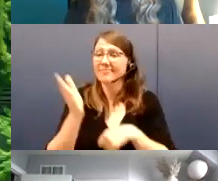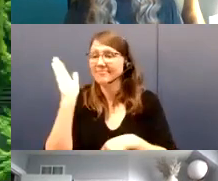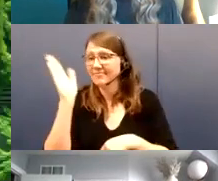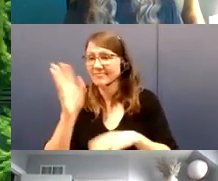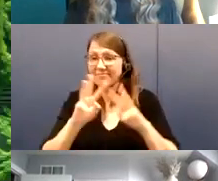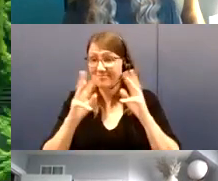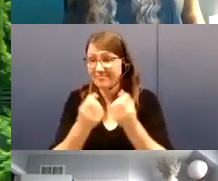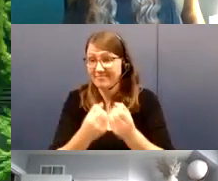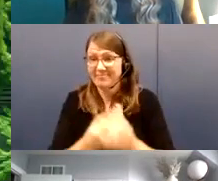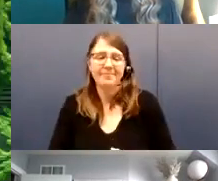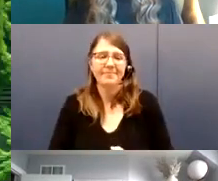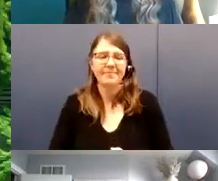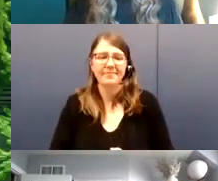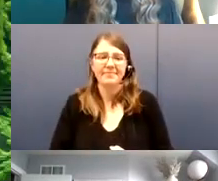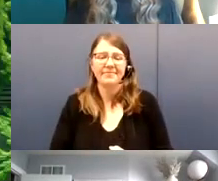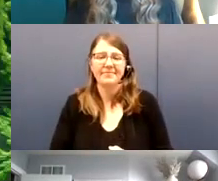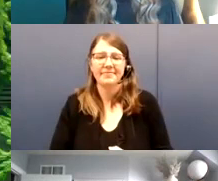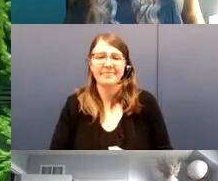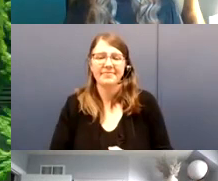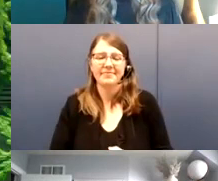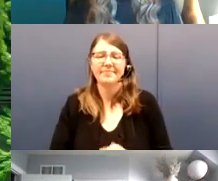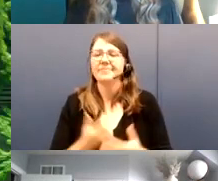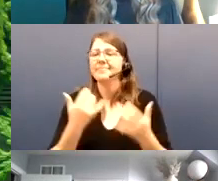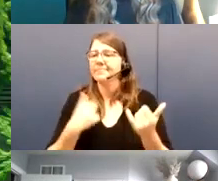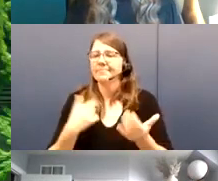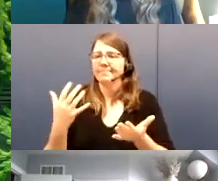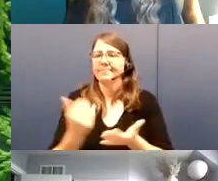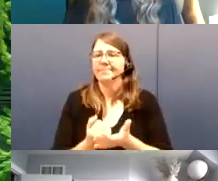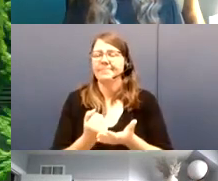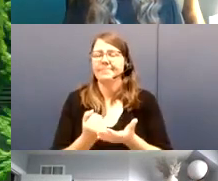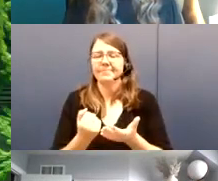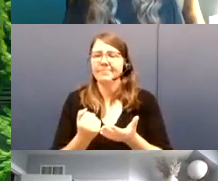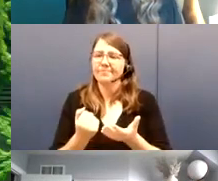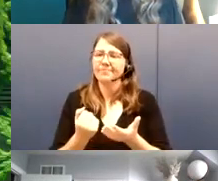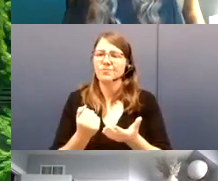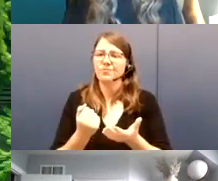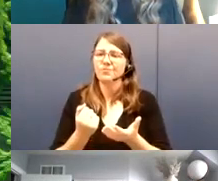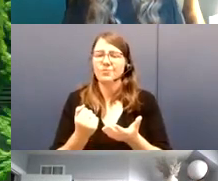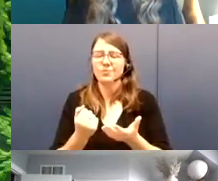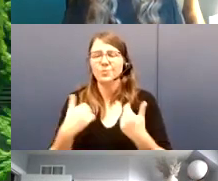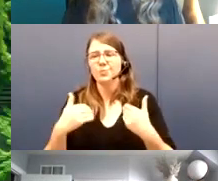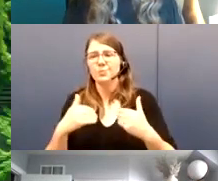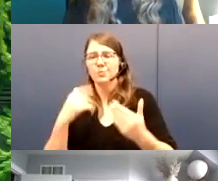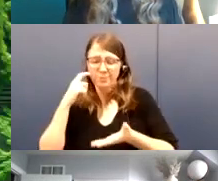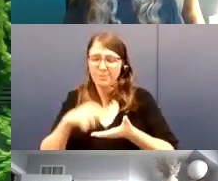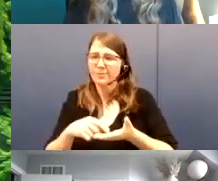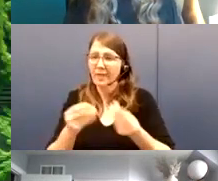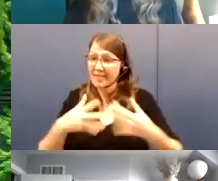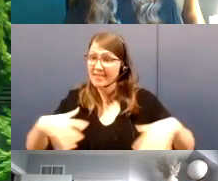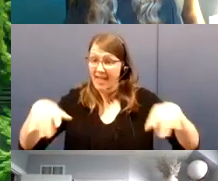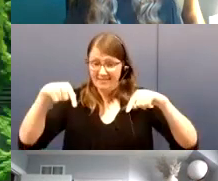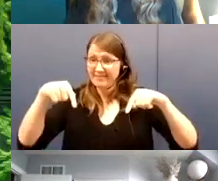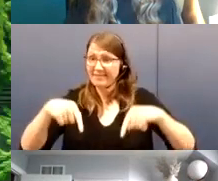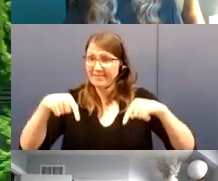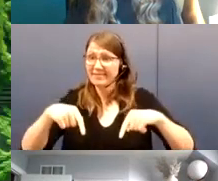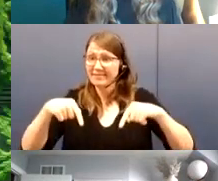I do want to take a moment and acknowledge the land in which we reside. We acknowledge that we gather on